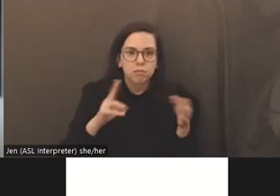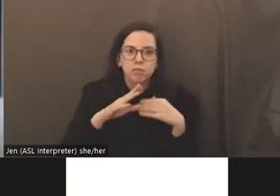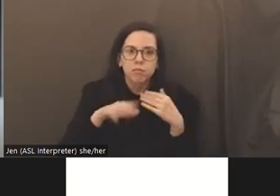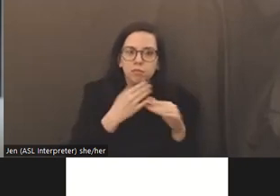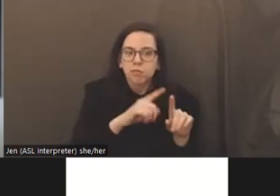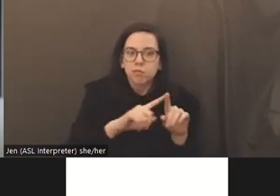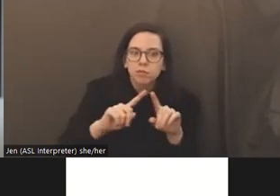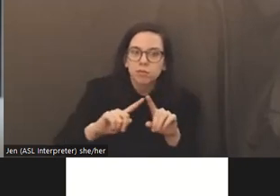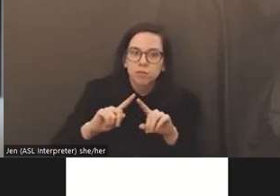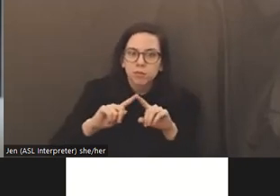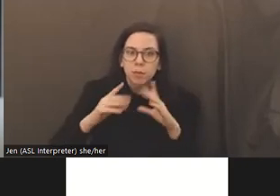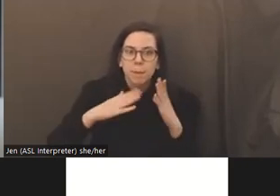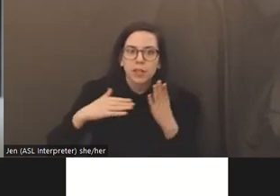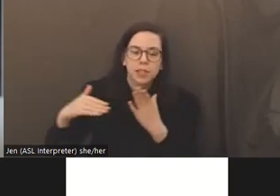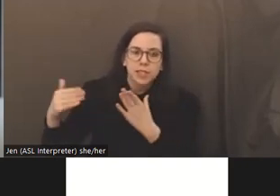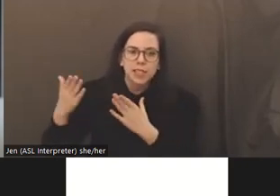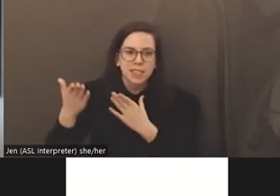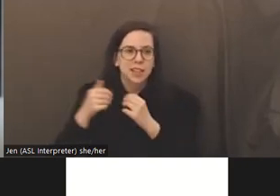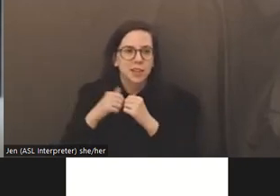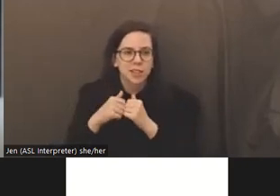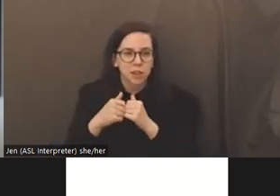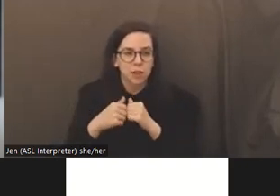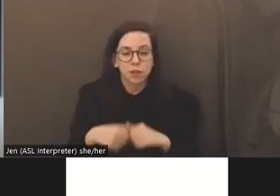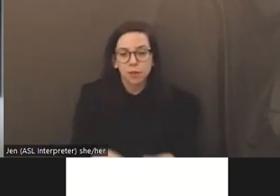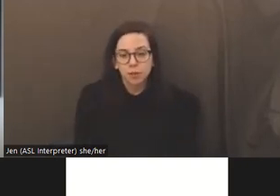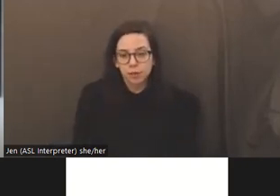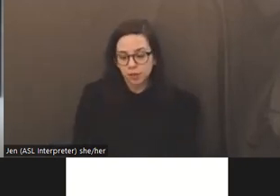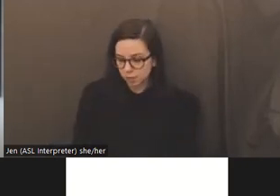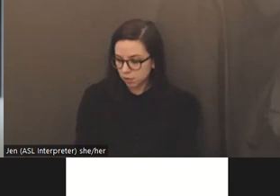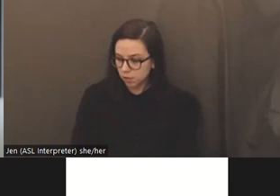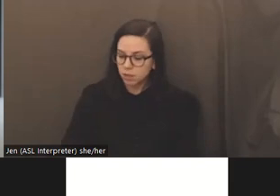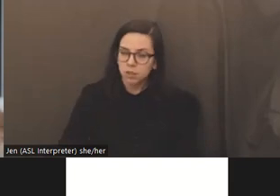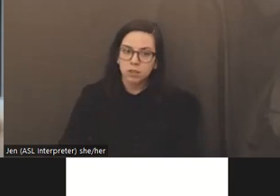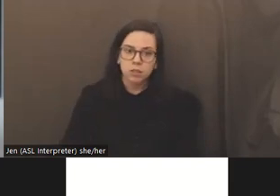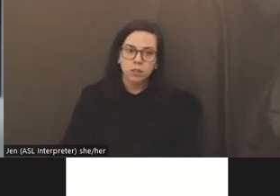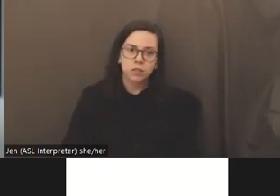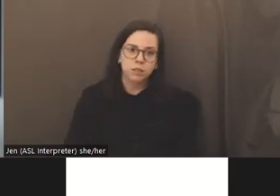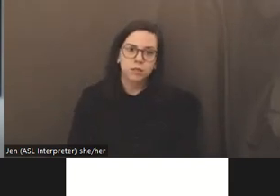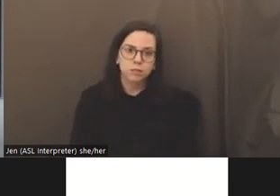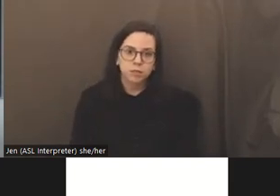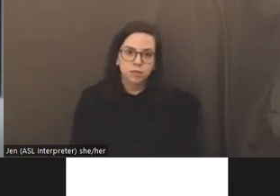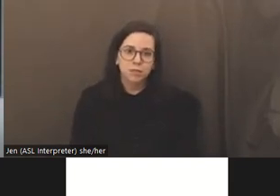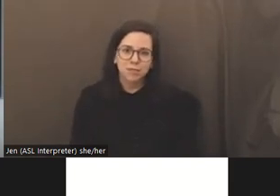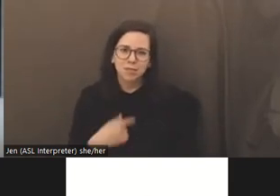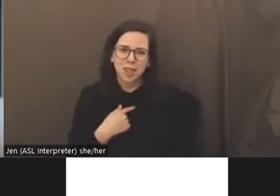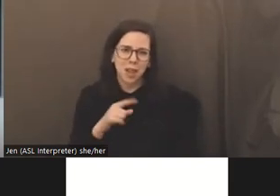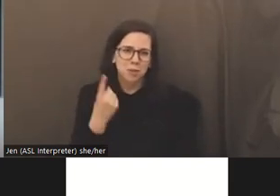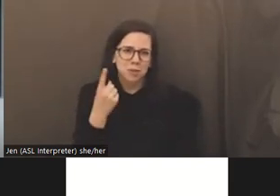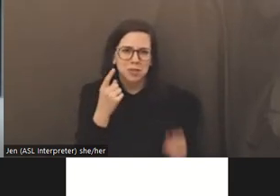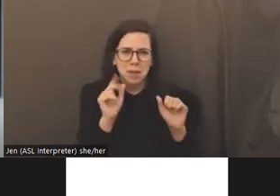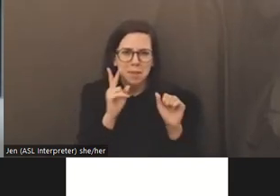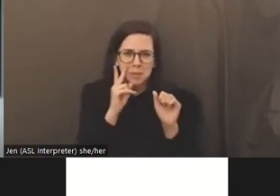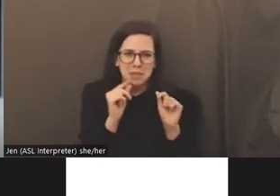the paintings together, because I was getting only portions of the